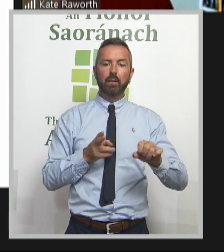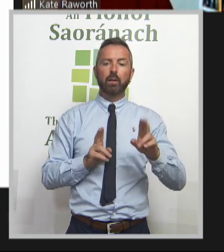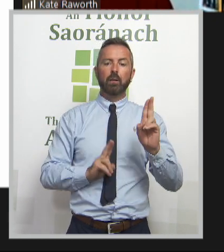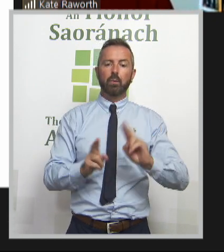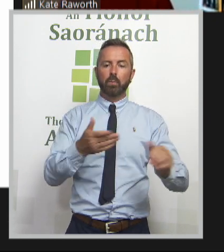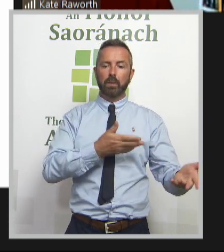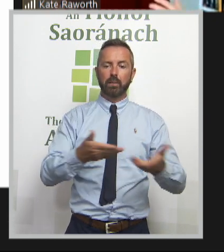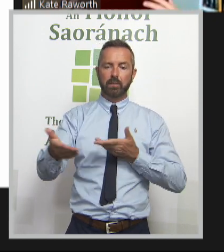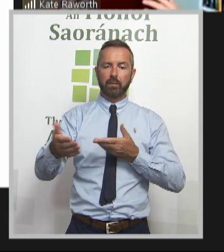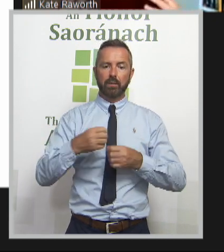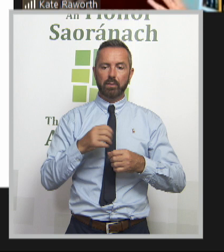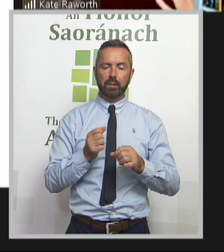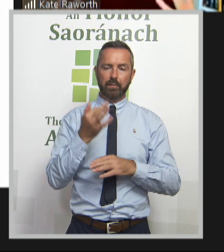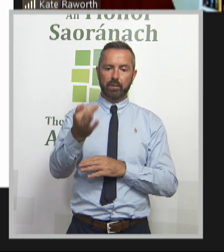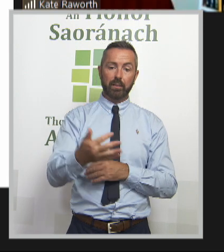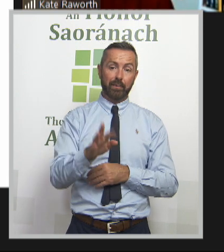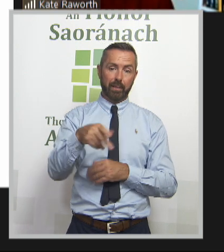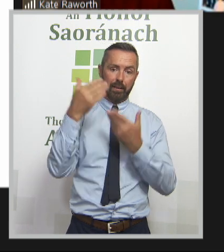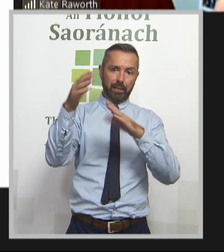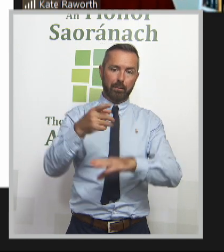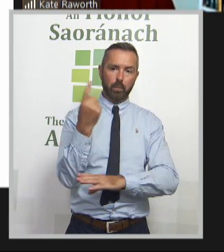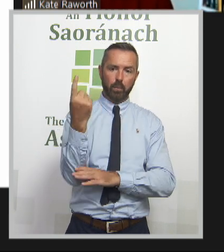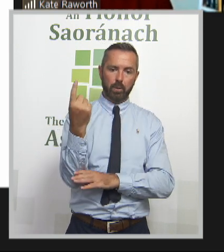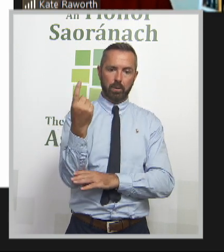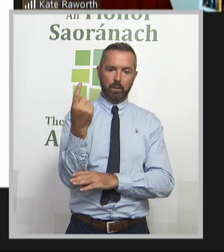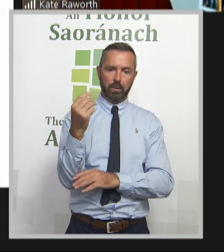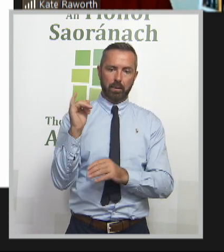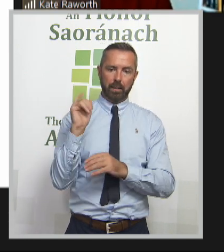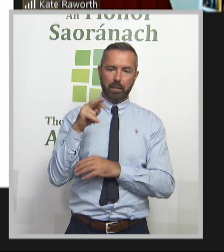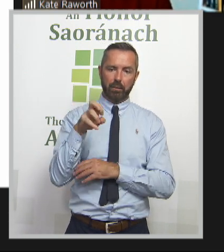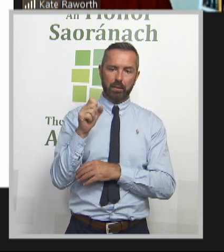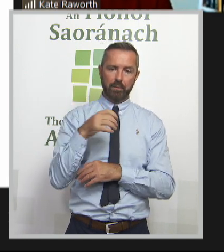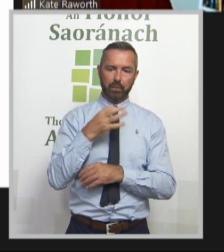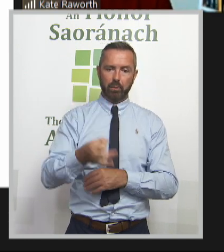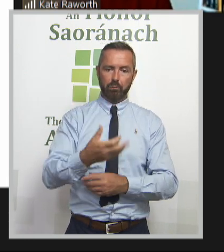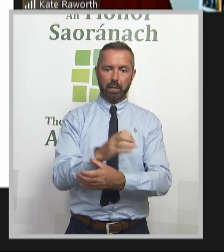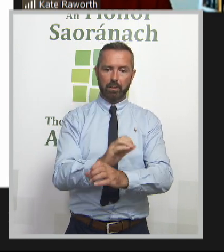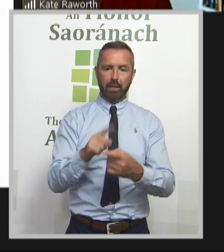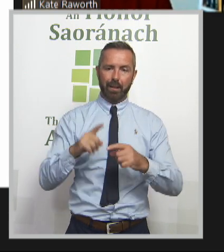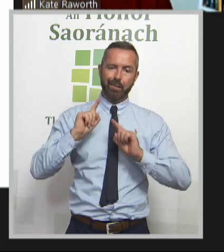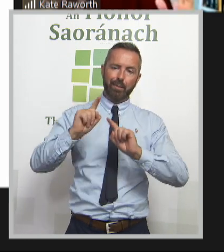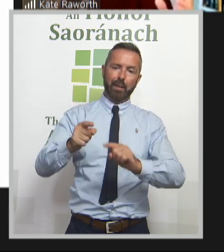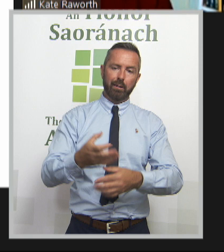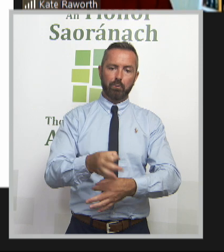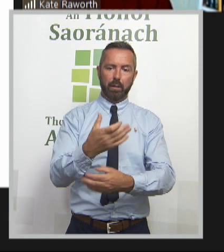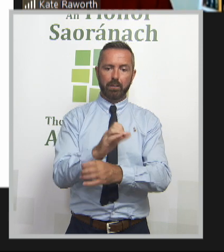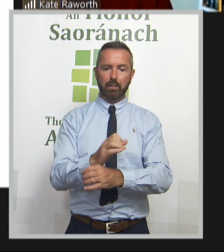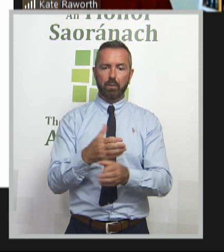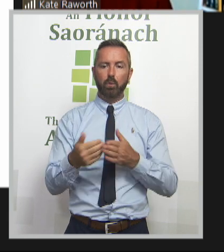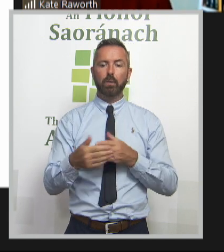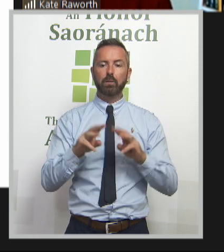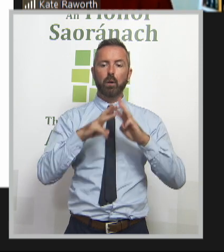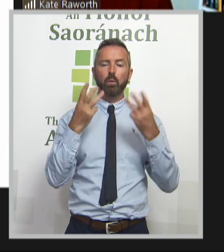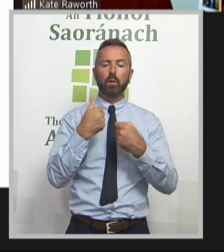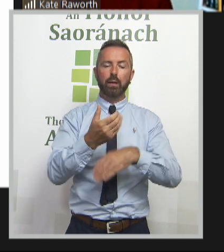this future, if we can leave one inheritance for our grandchildren and their grandchildren, it will be a world that